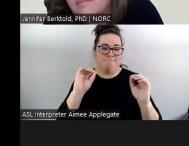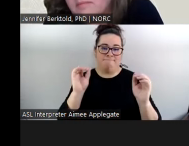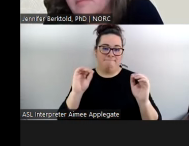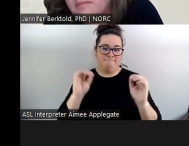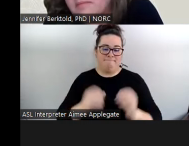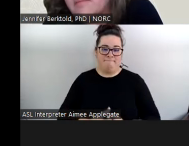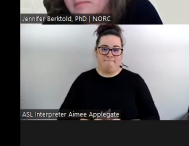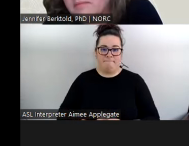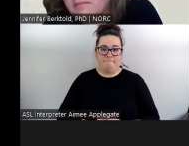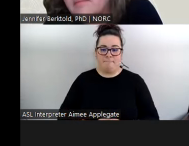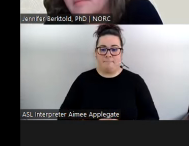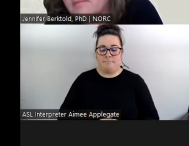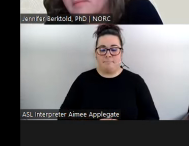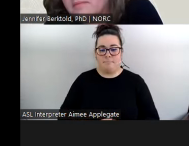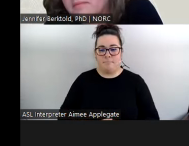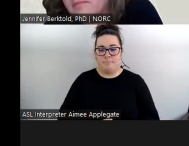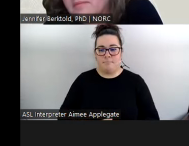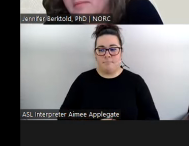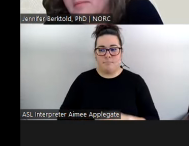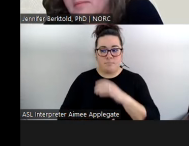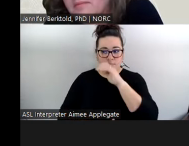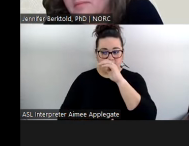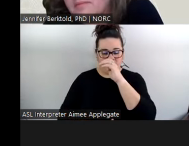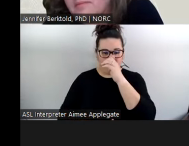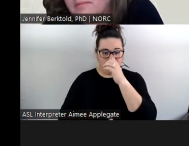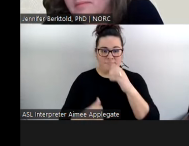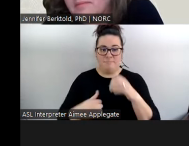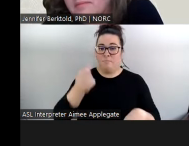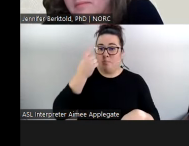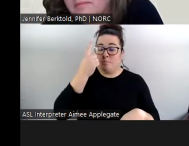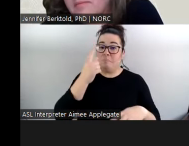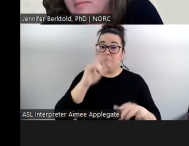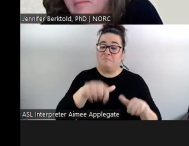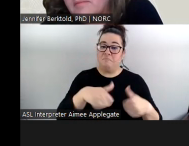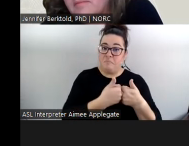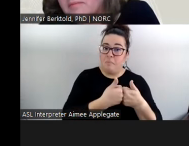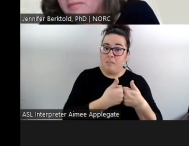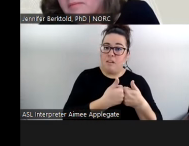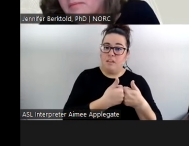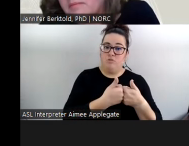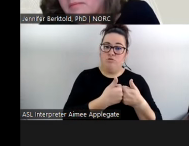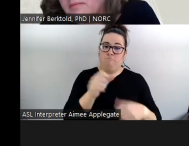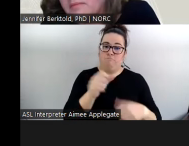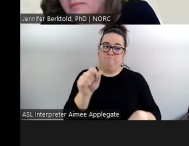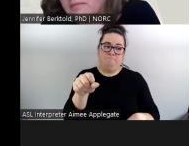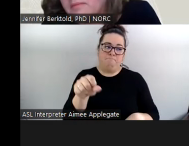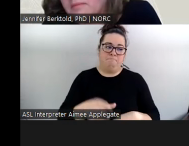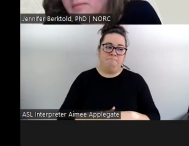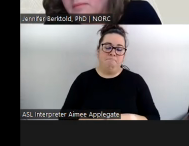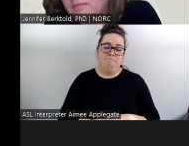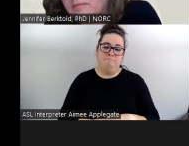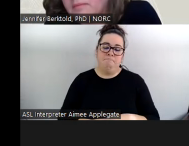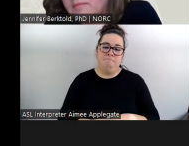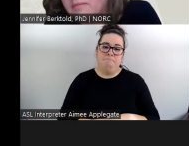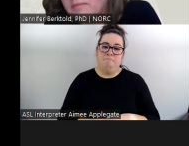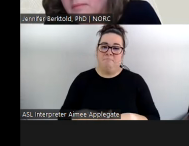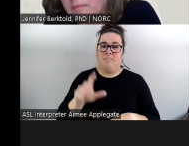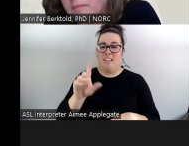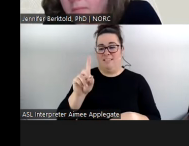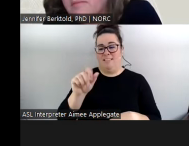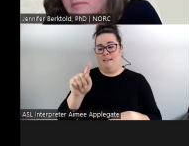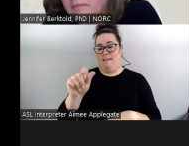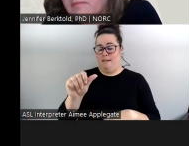So I guess I understand it's a challenge to contend with the data collection with